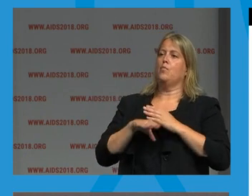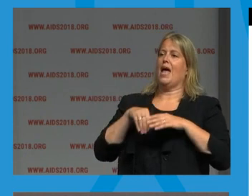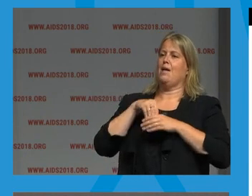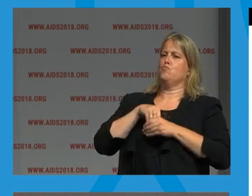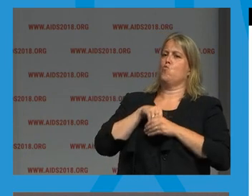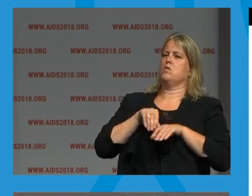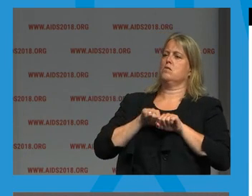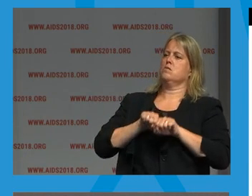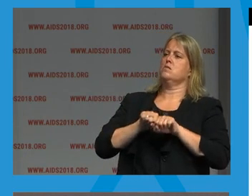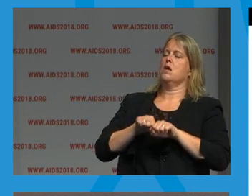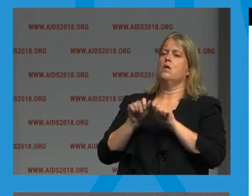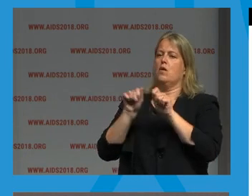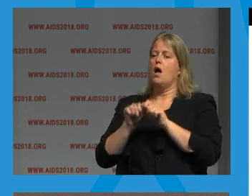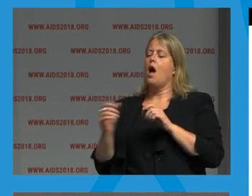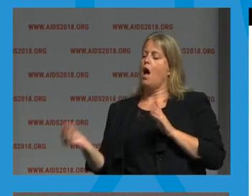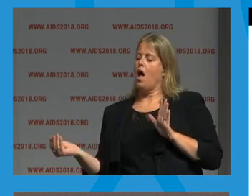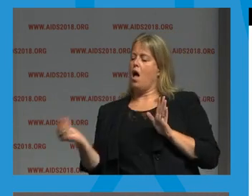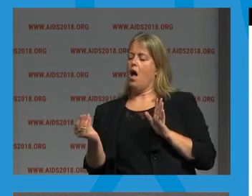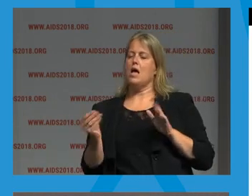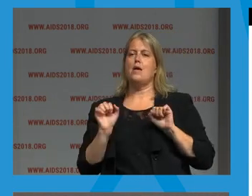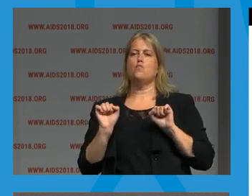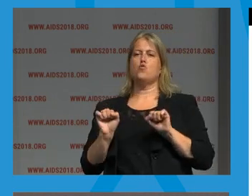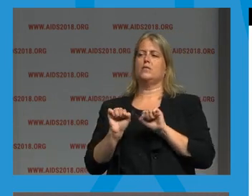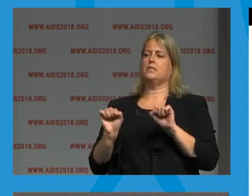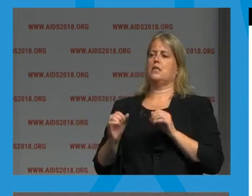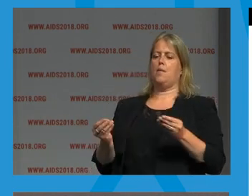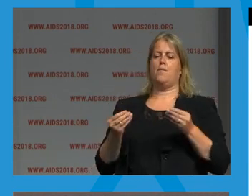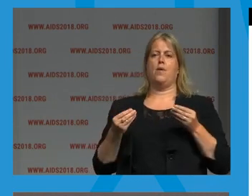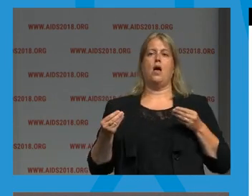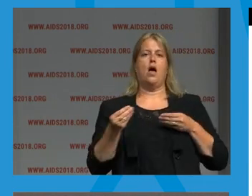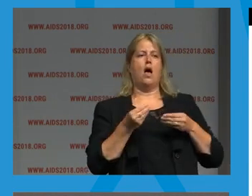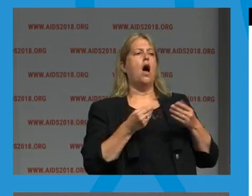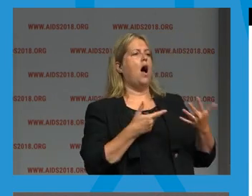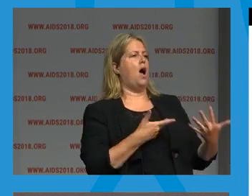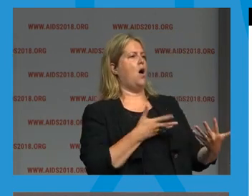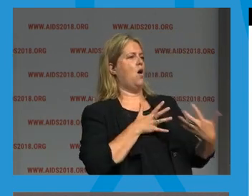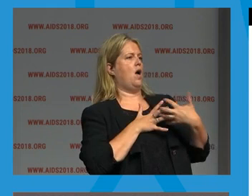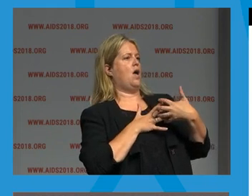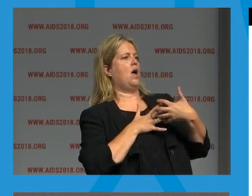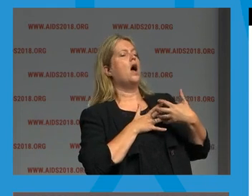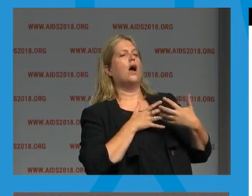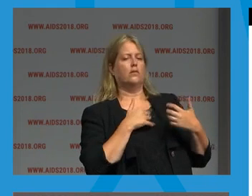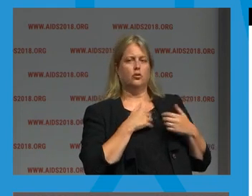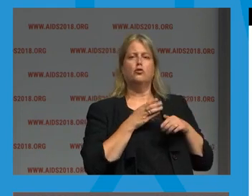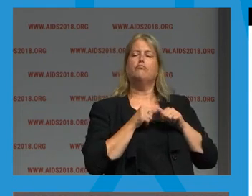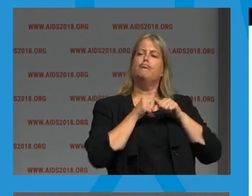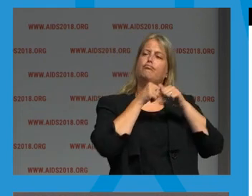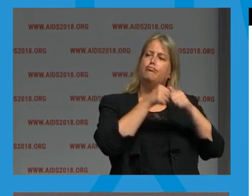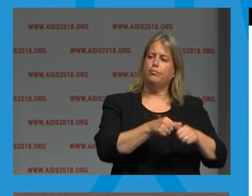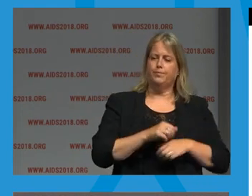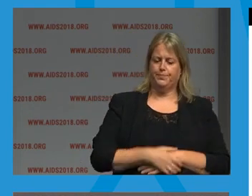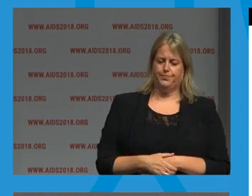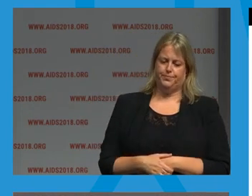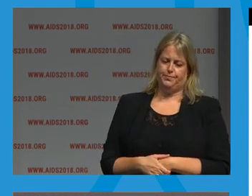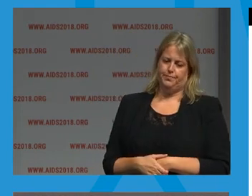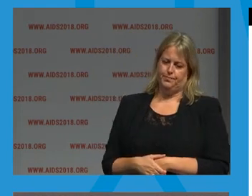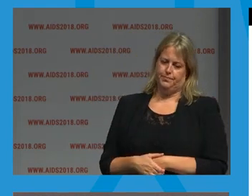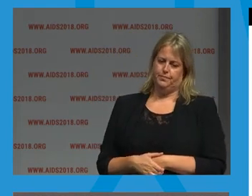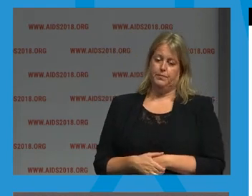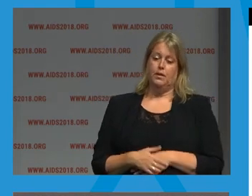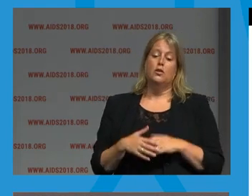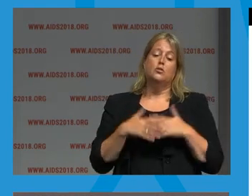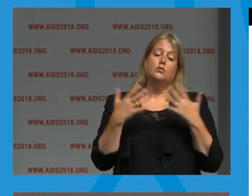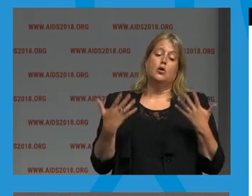formed, presented to the immune system, and thus induced this durable CD8 positive T-cell mediated control.